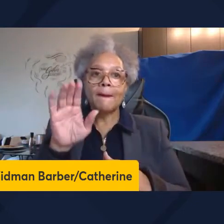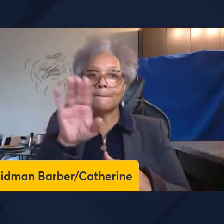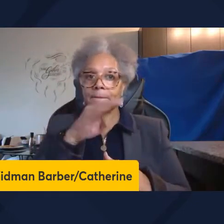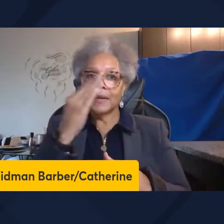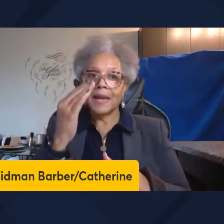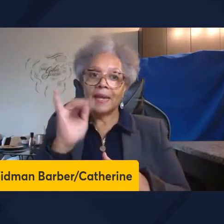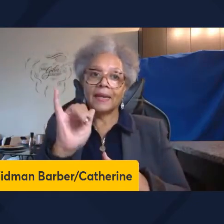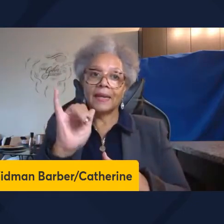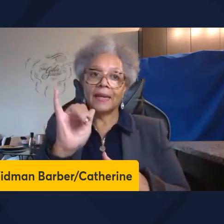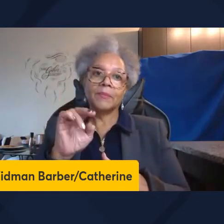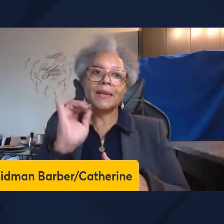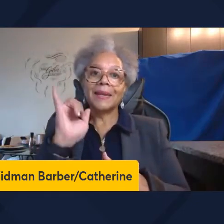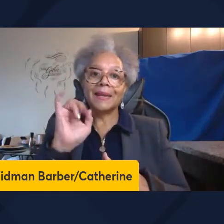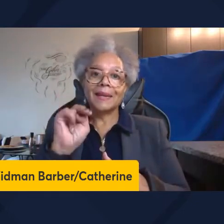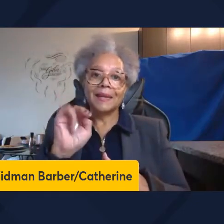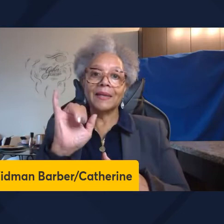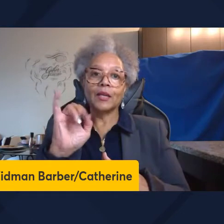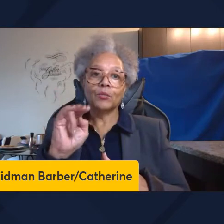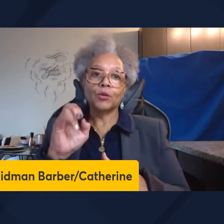blackinimmuno.org.